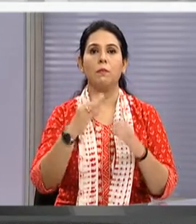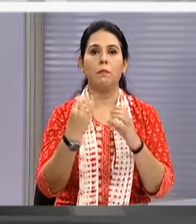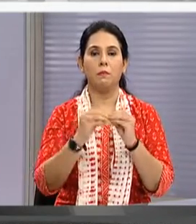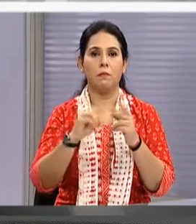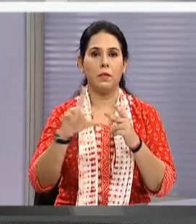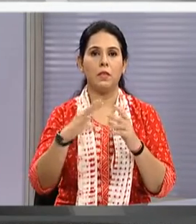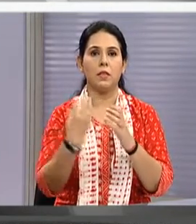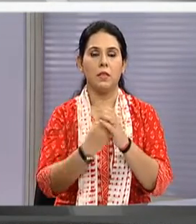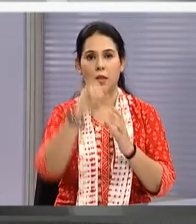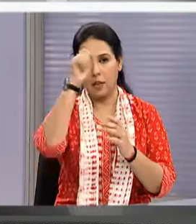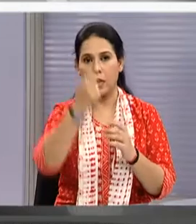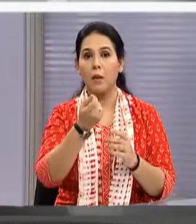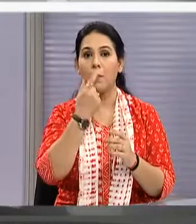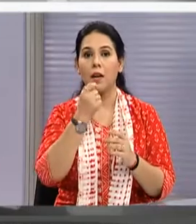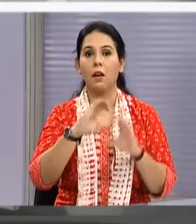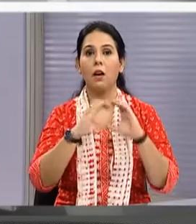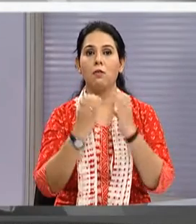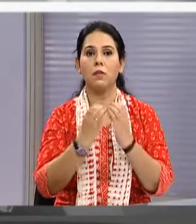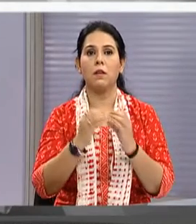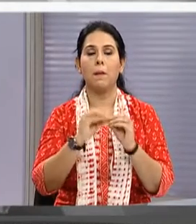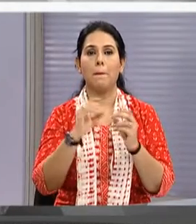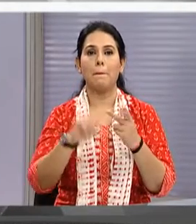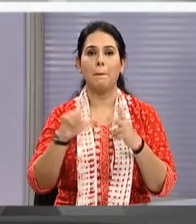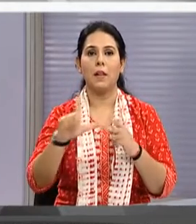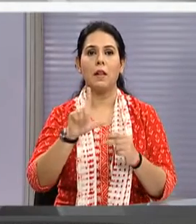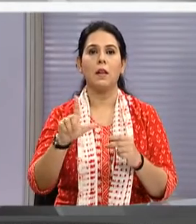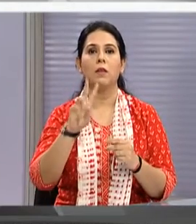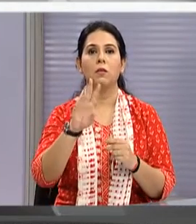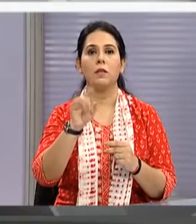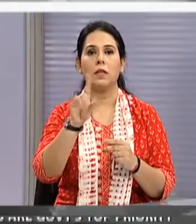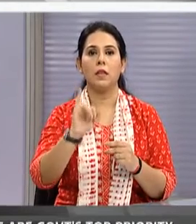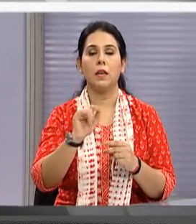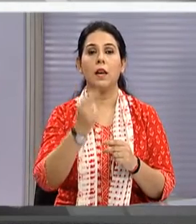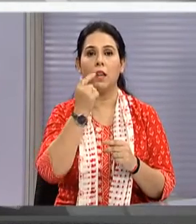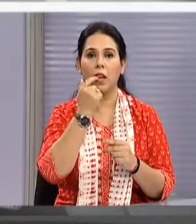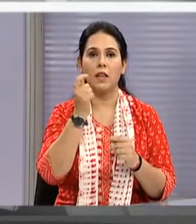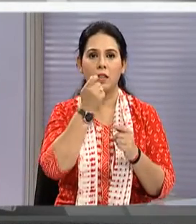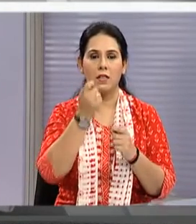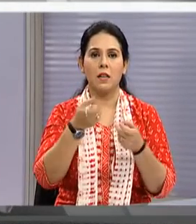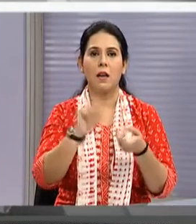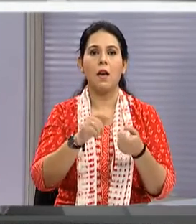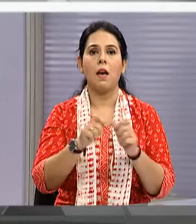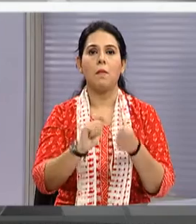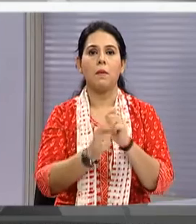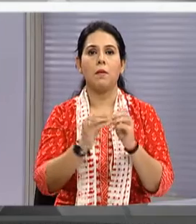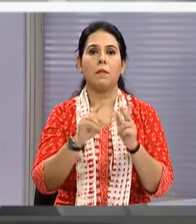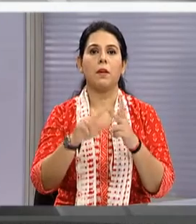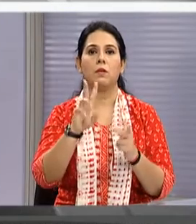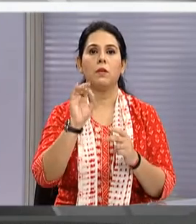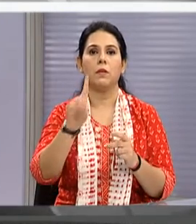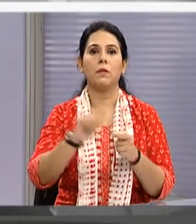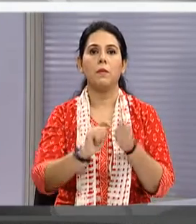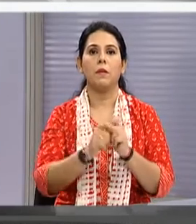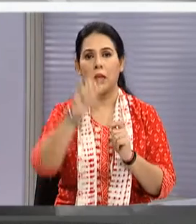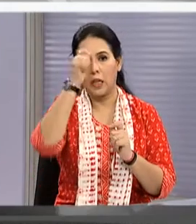two bills include the Indian Medical Council Amendment Bill 2016 and the Dentist Amendment Bill 2016, which will amend